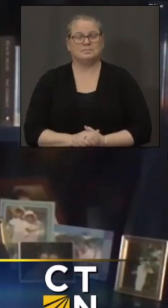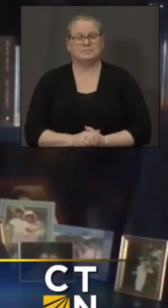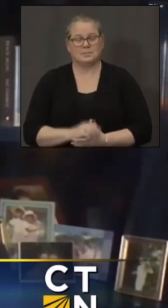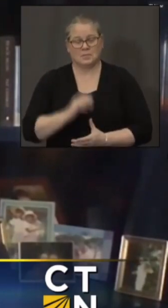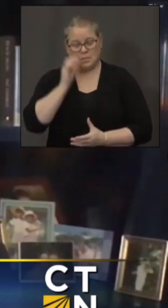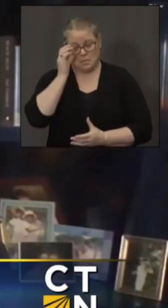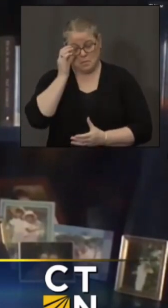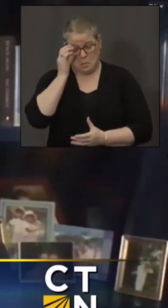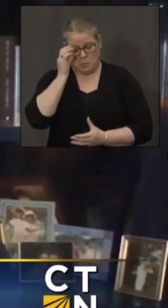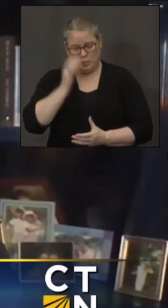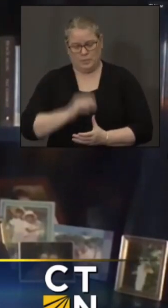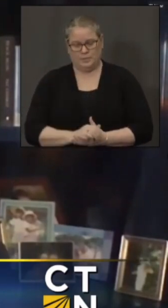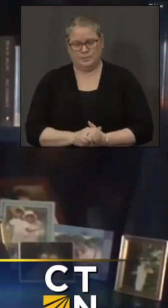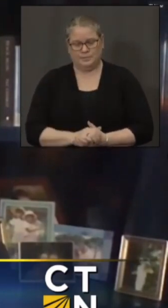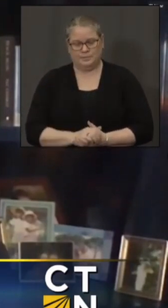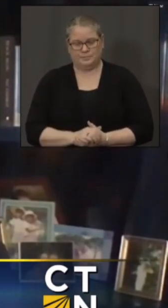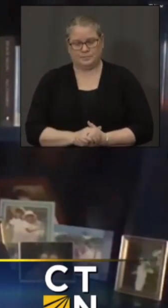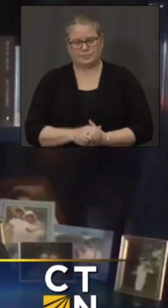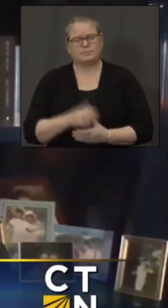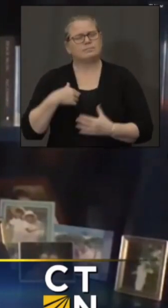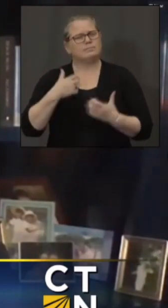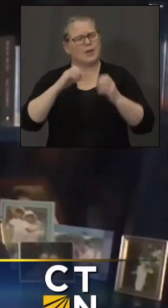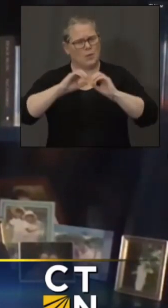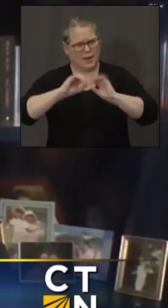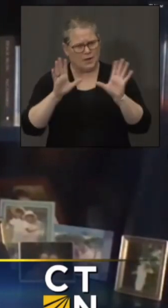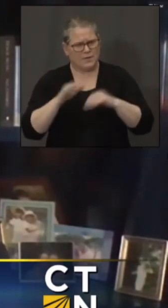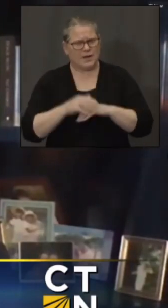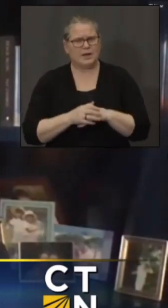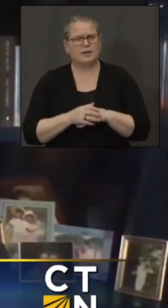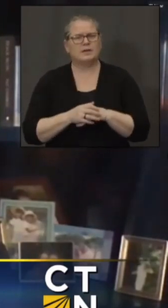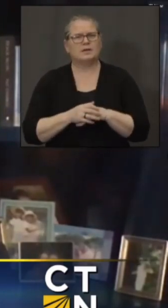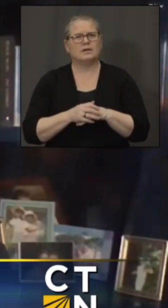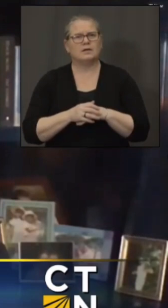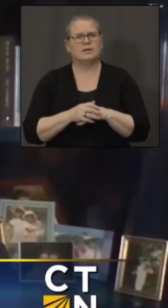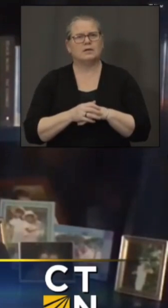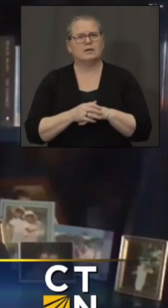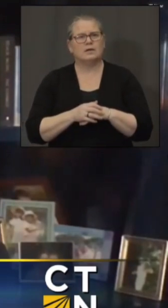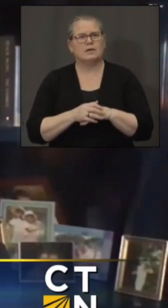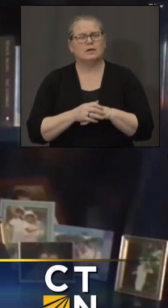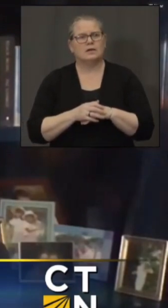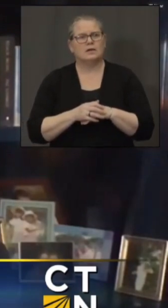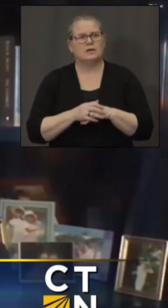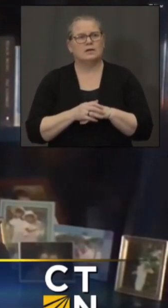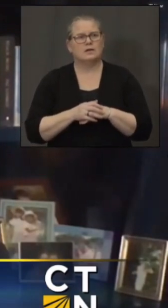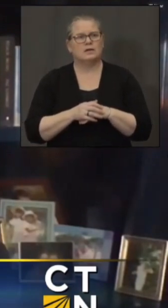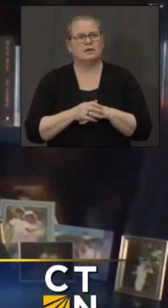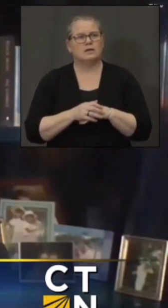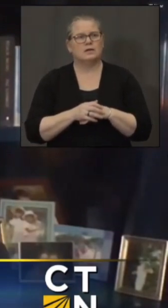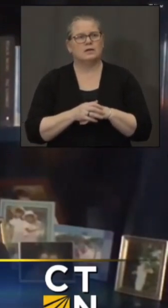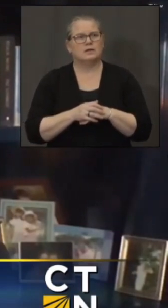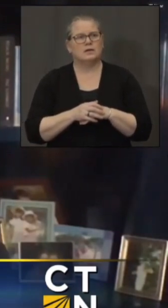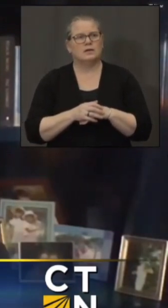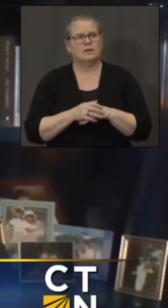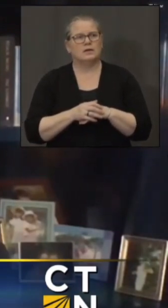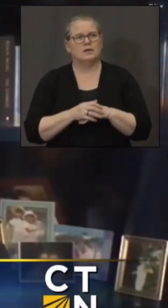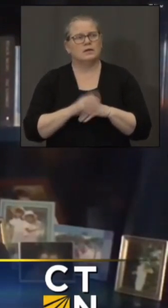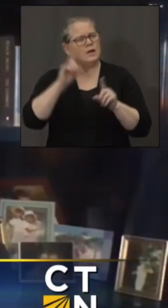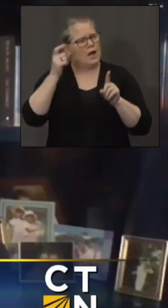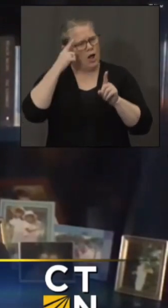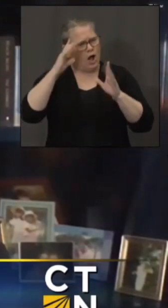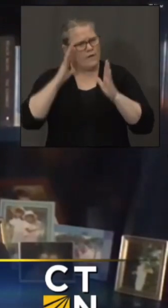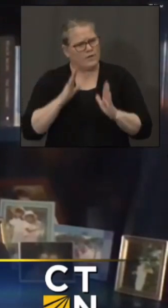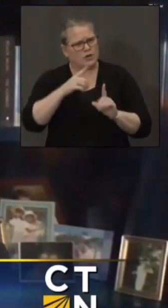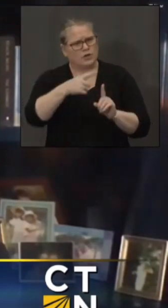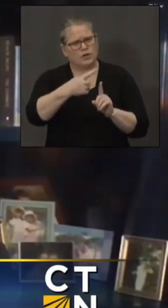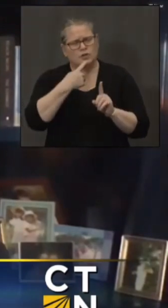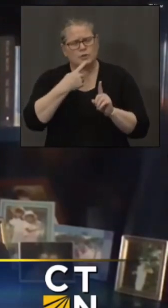Thanks. I'd just like to clarify something. Governor, did you say earlier that there have been a dozen fines for failing